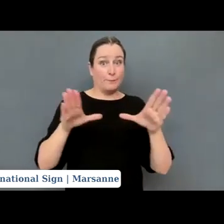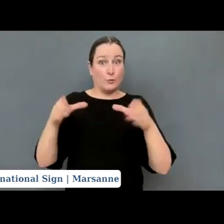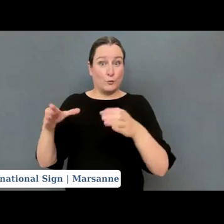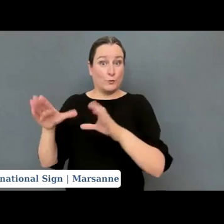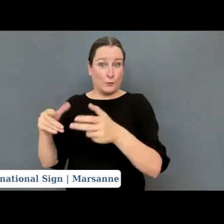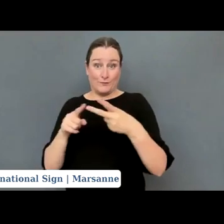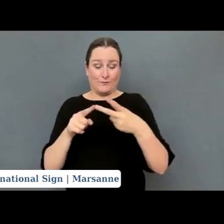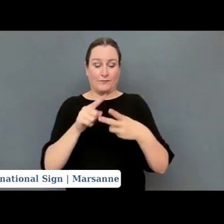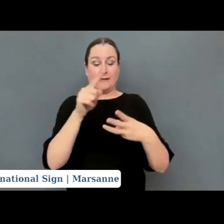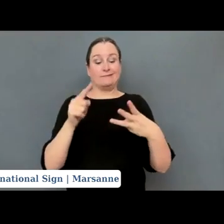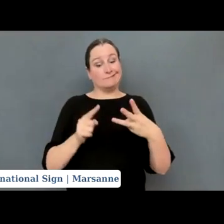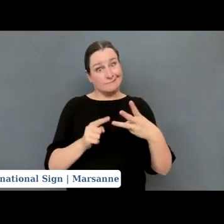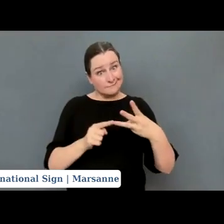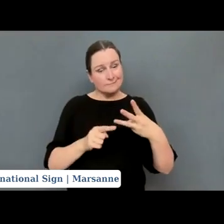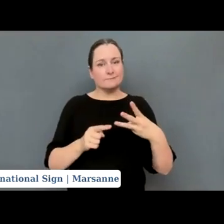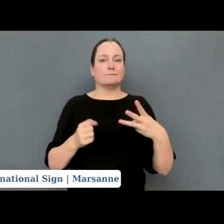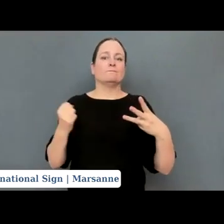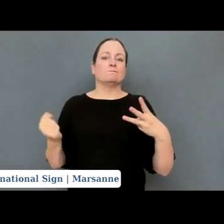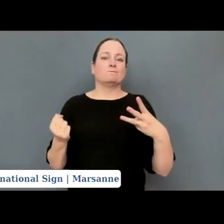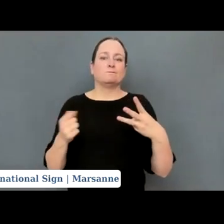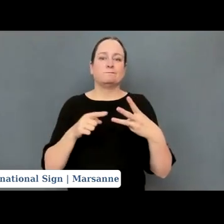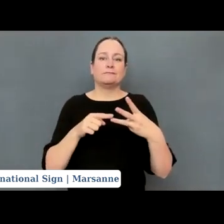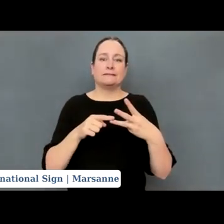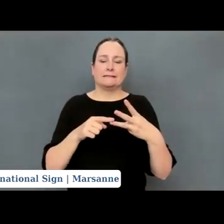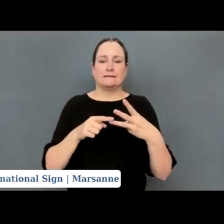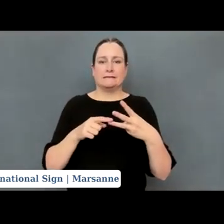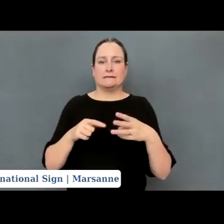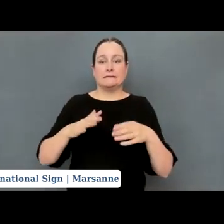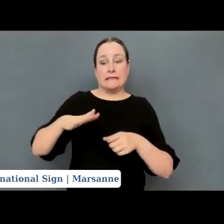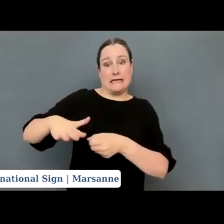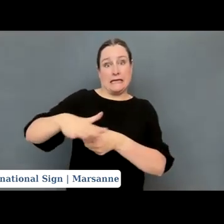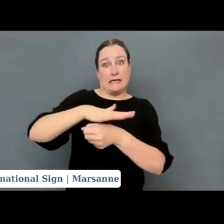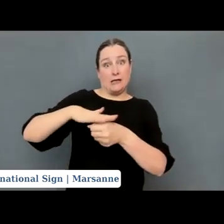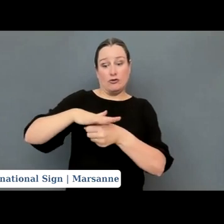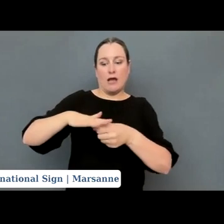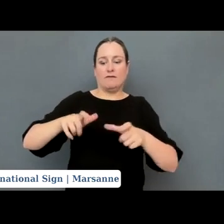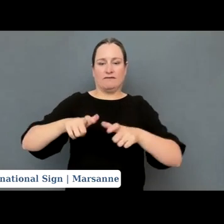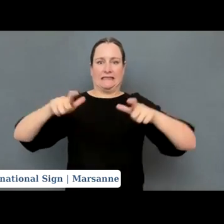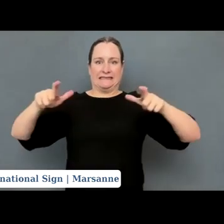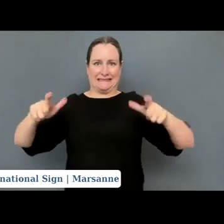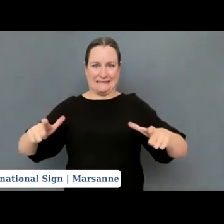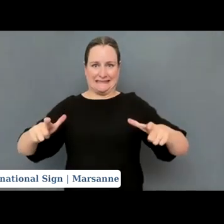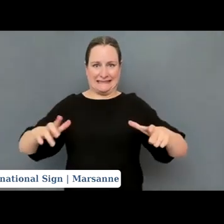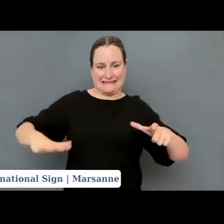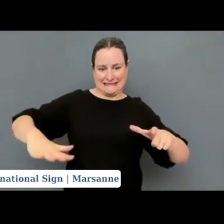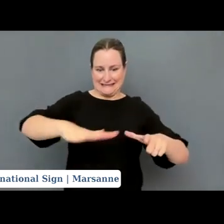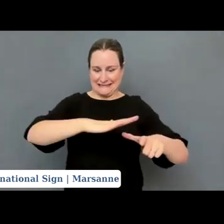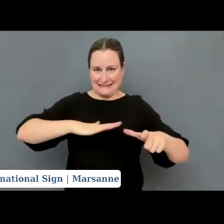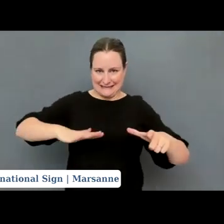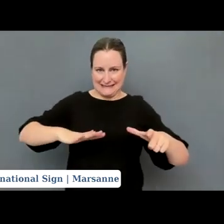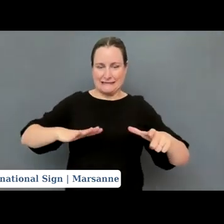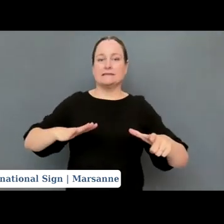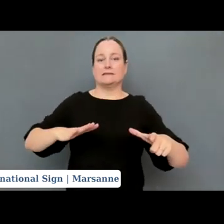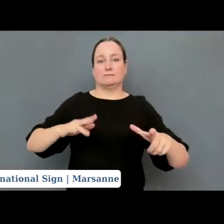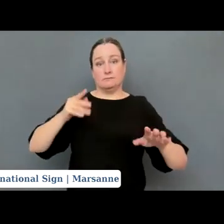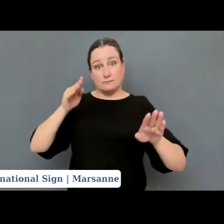the district. This is one of the main moments of advocacy and empowering. Above all, it